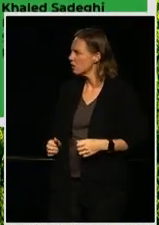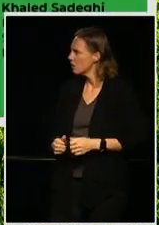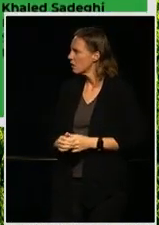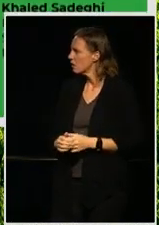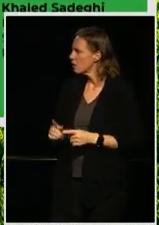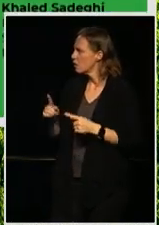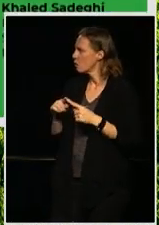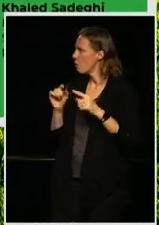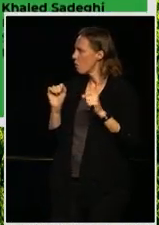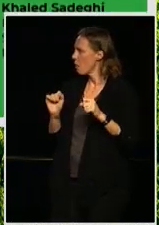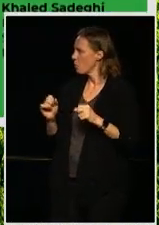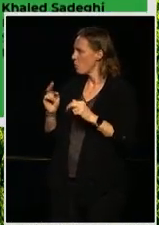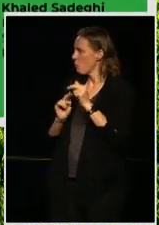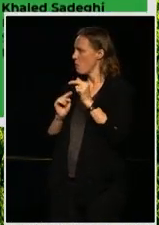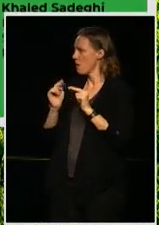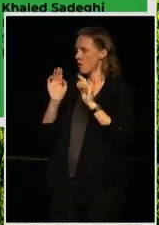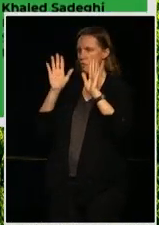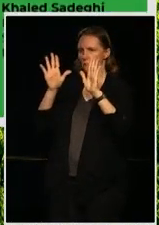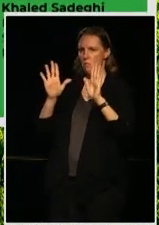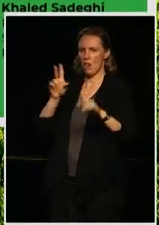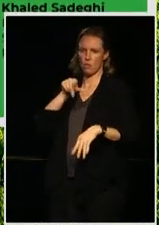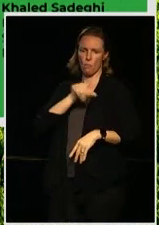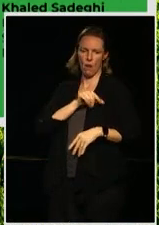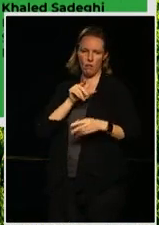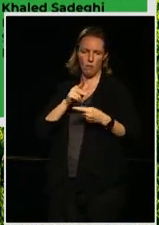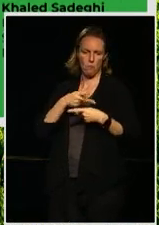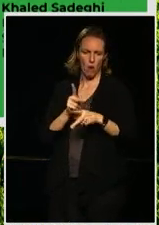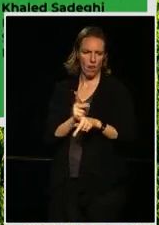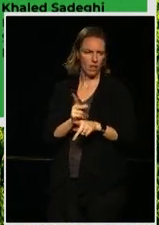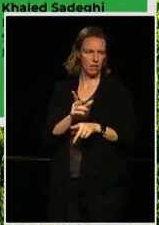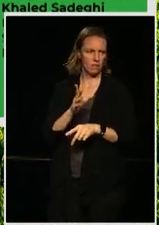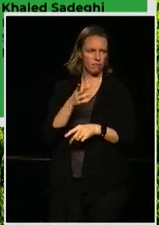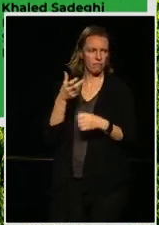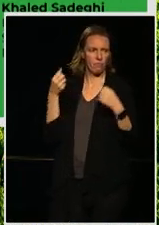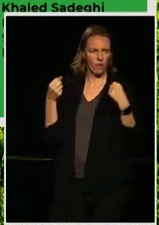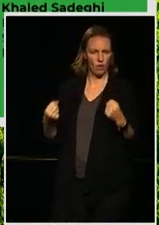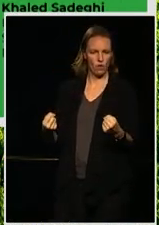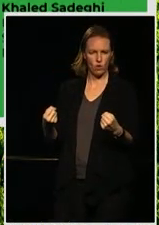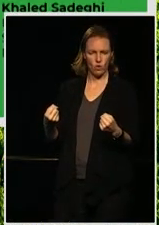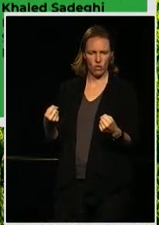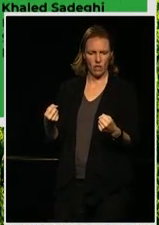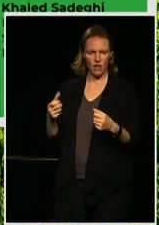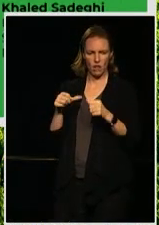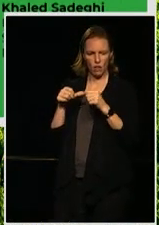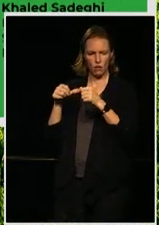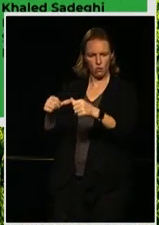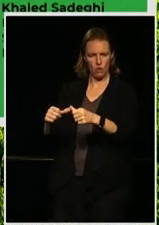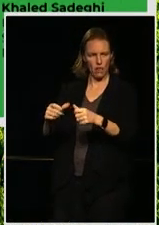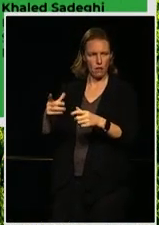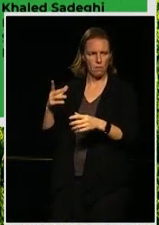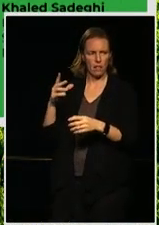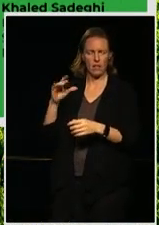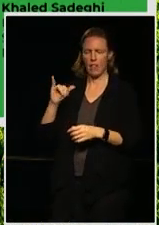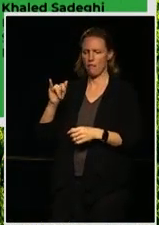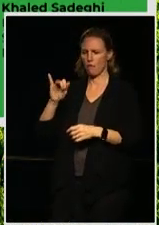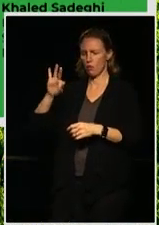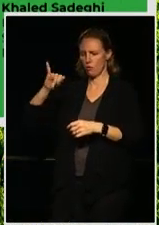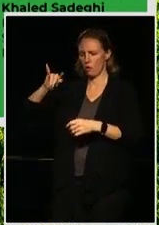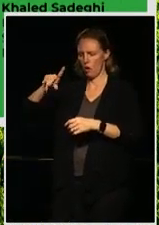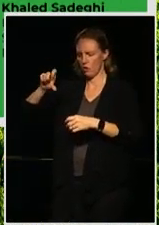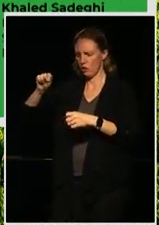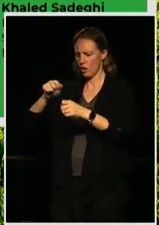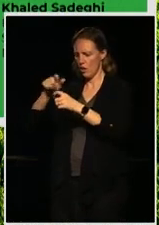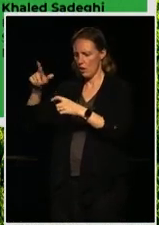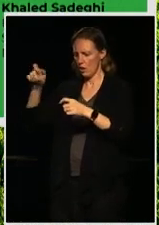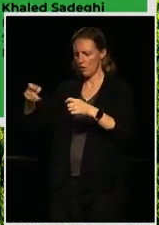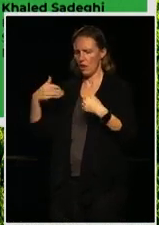In order to build such great quality product and strong and sustainable infrastructure, you need to